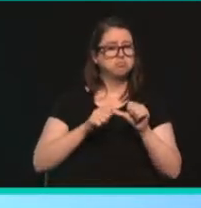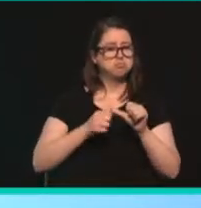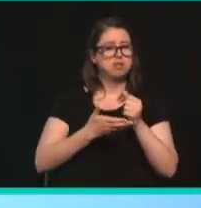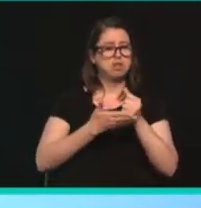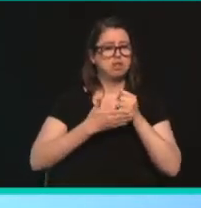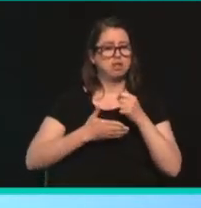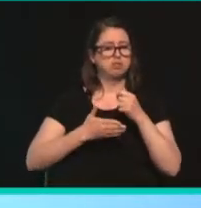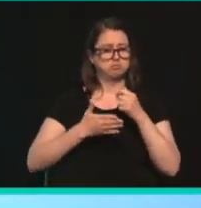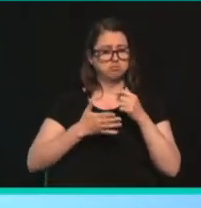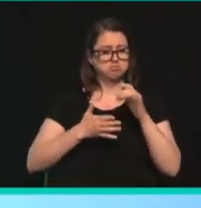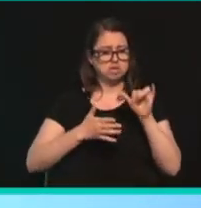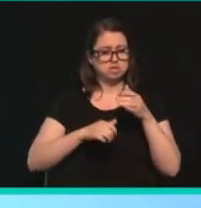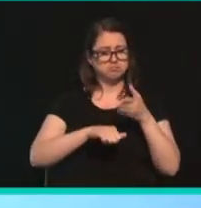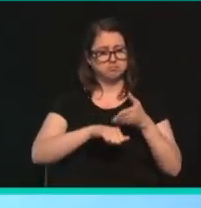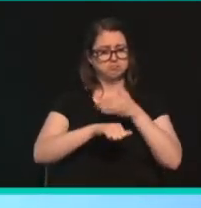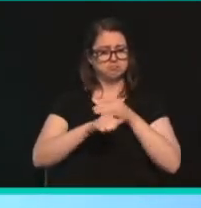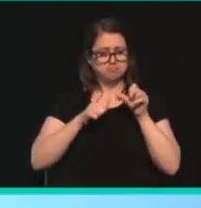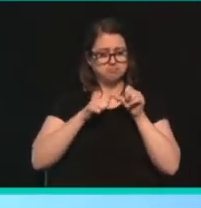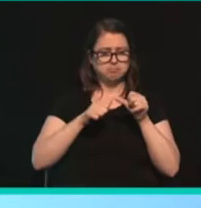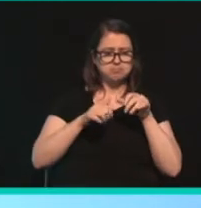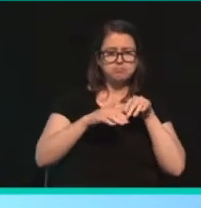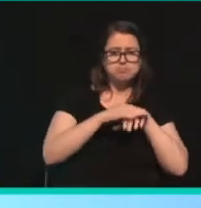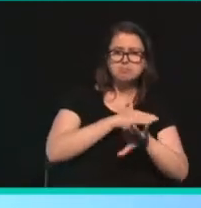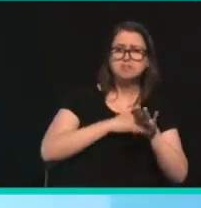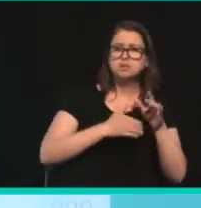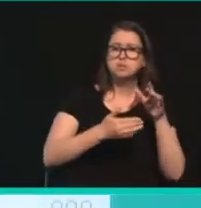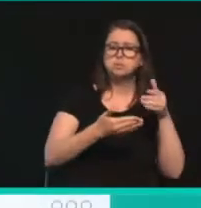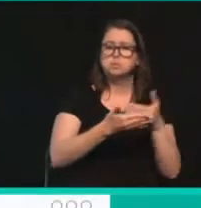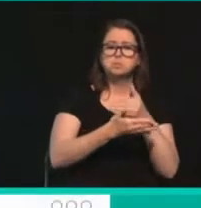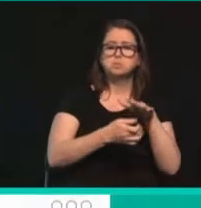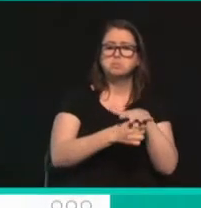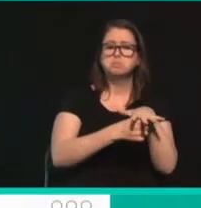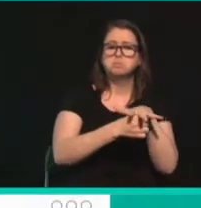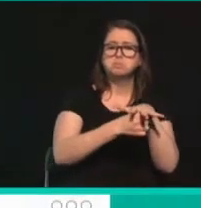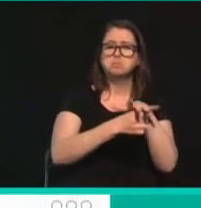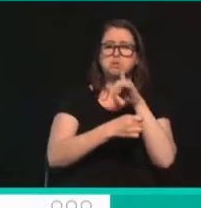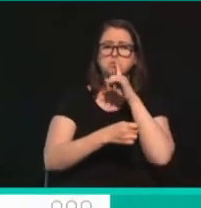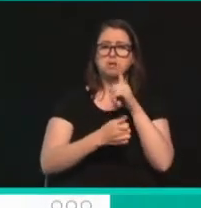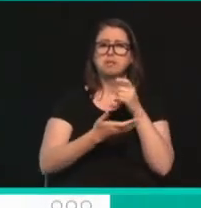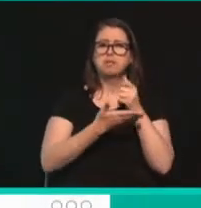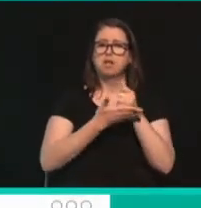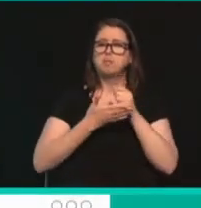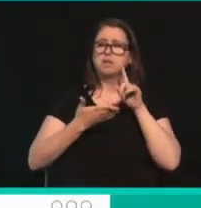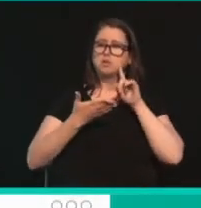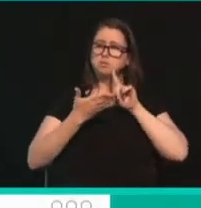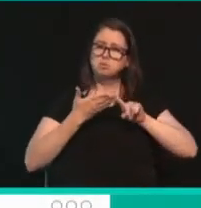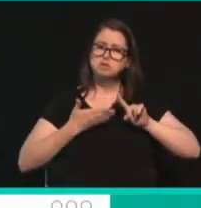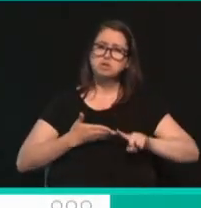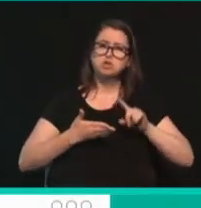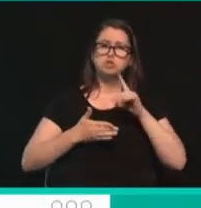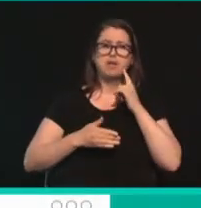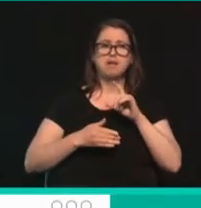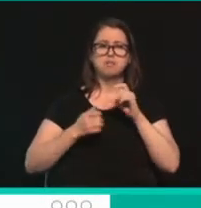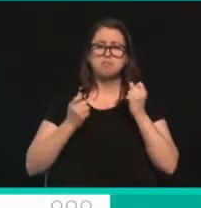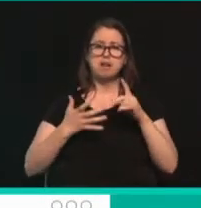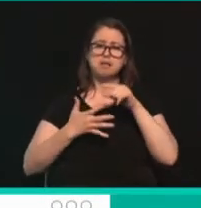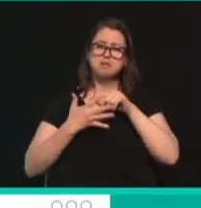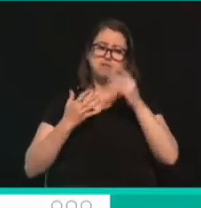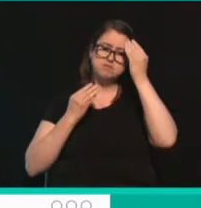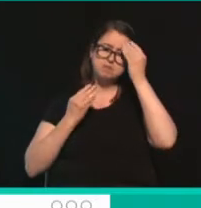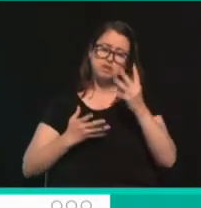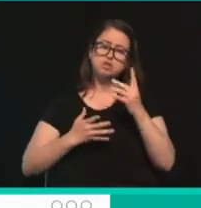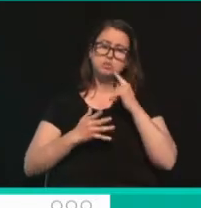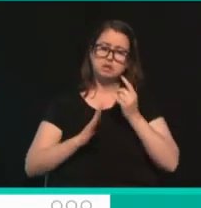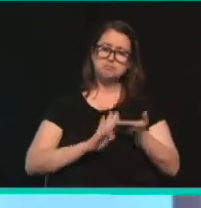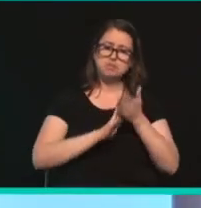using emerging technologies like machine learning to amplify our research and insights into